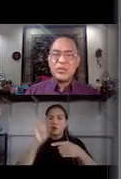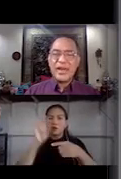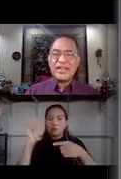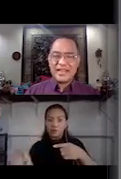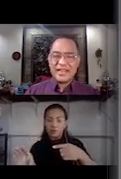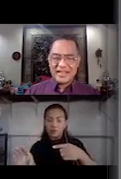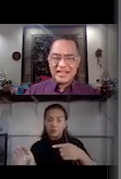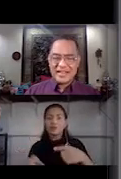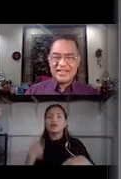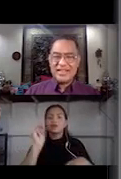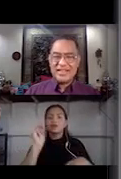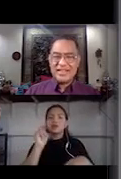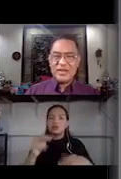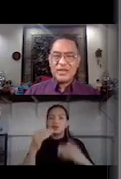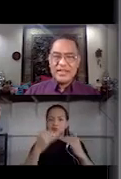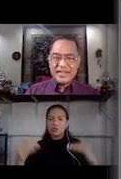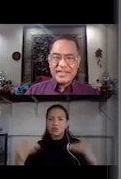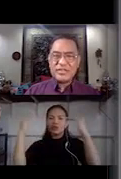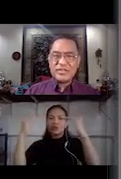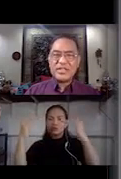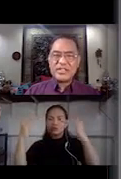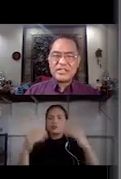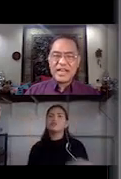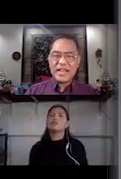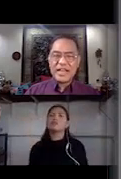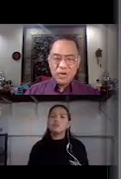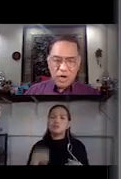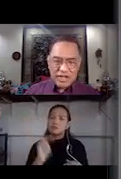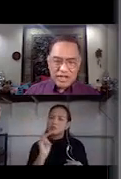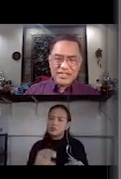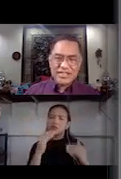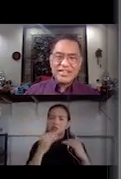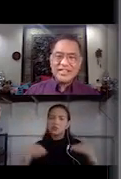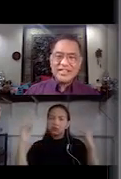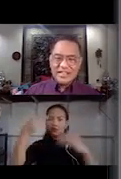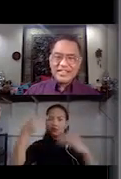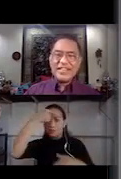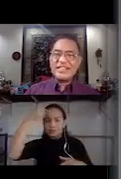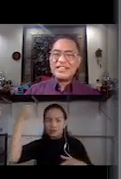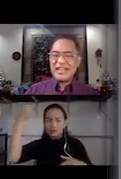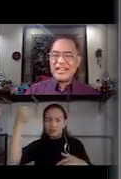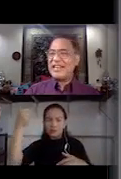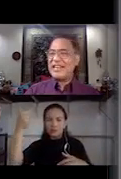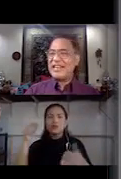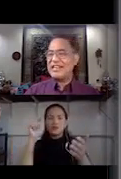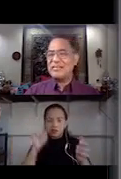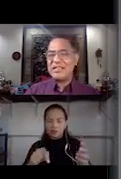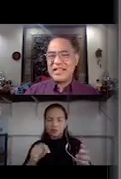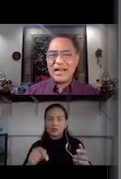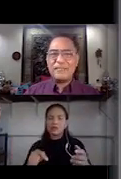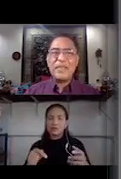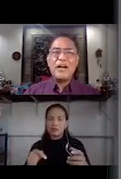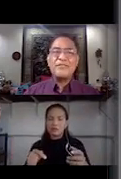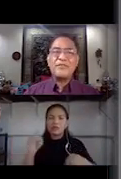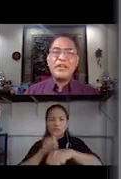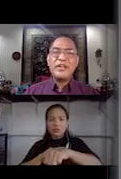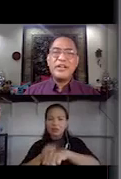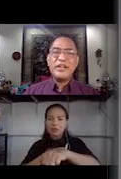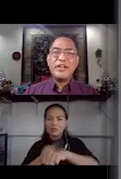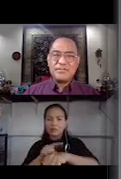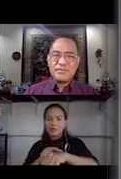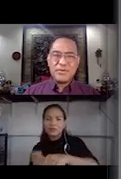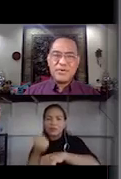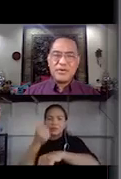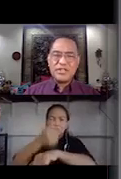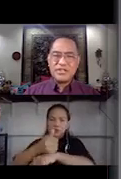to excel. We need to excel because this is the stage that has been set up for